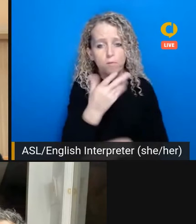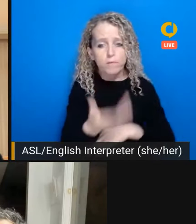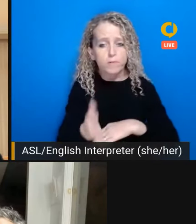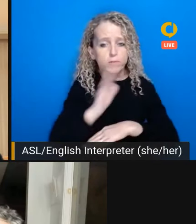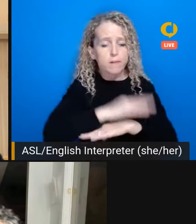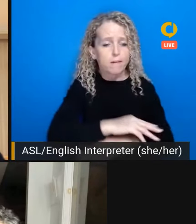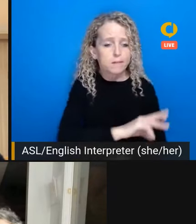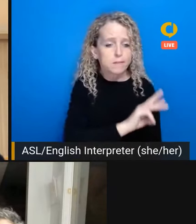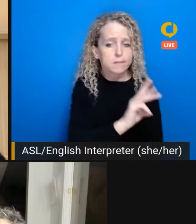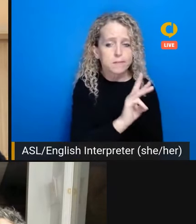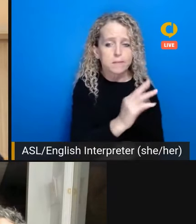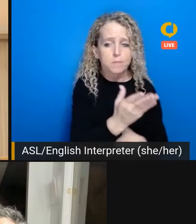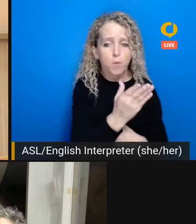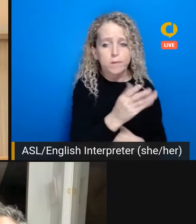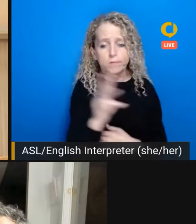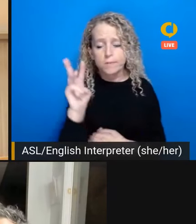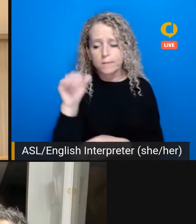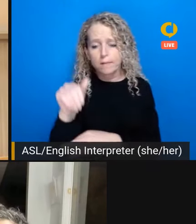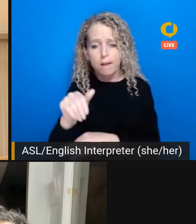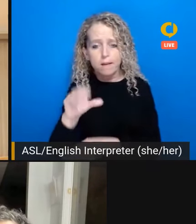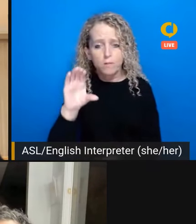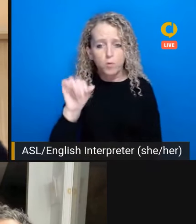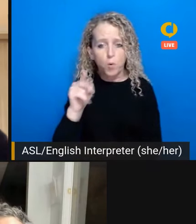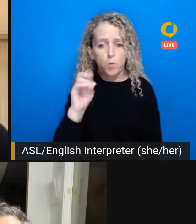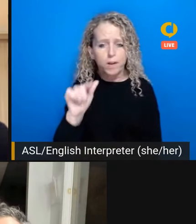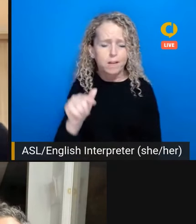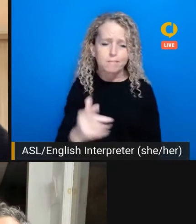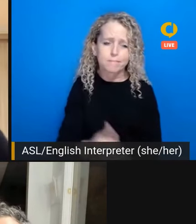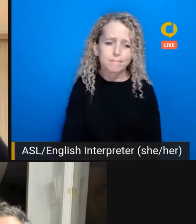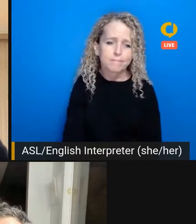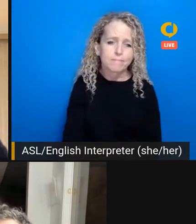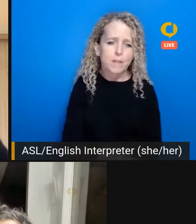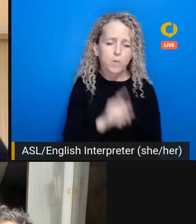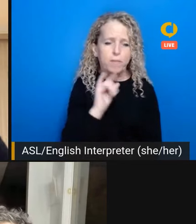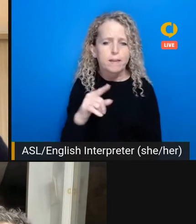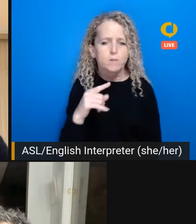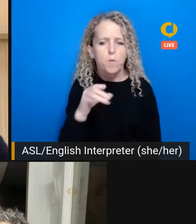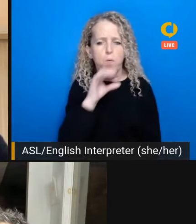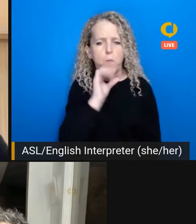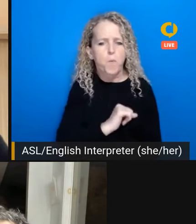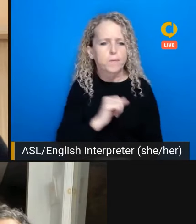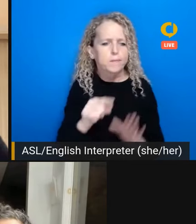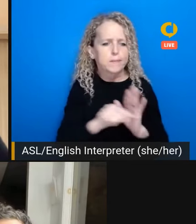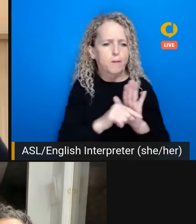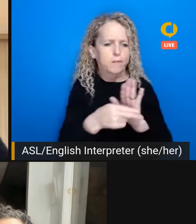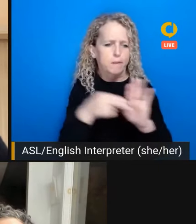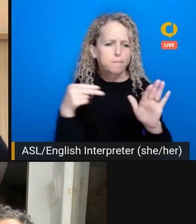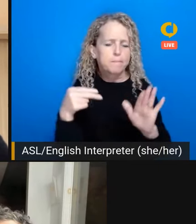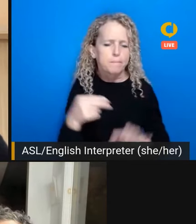p.m. and code. That's not necessarily, that's an old stereotype, and that's not necessarily the case.